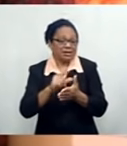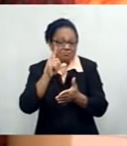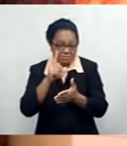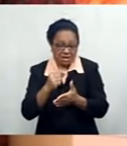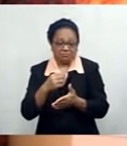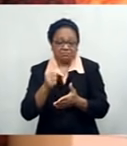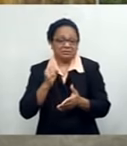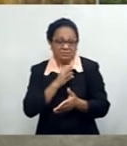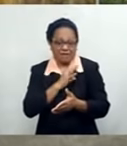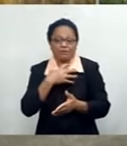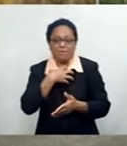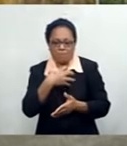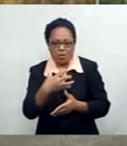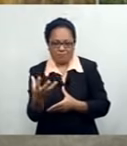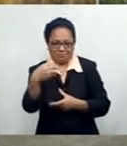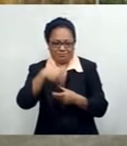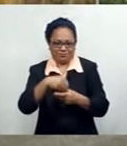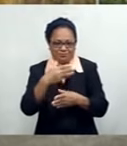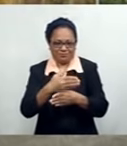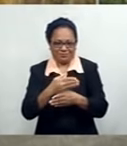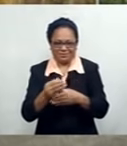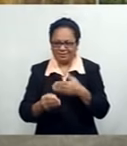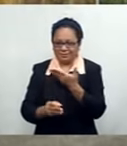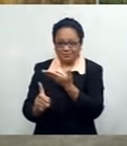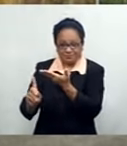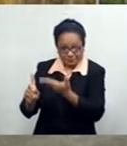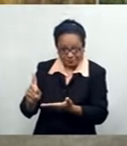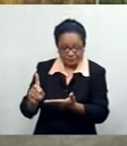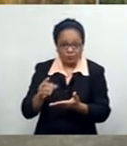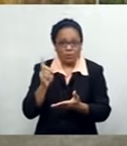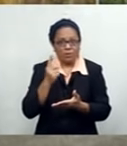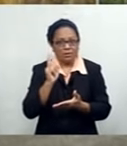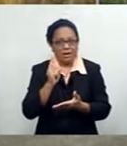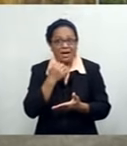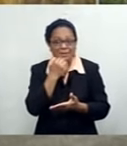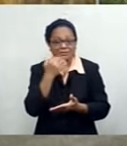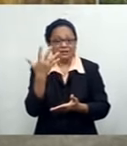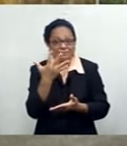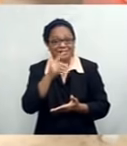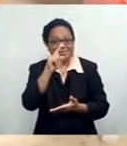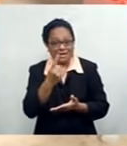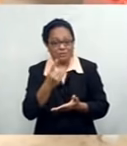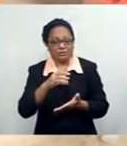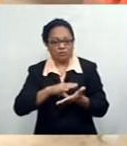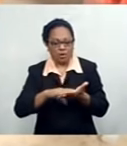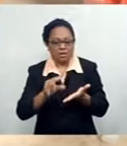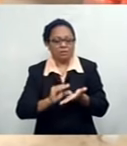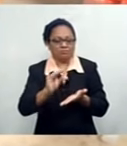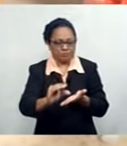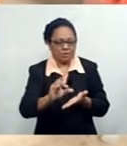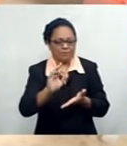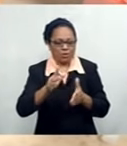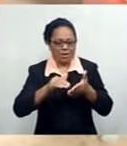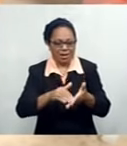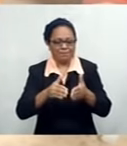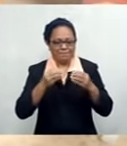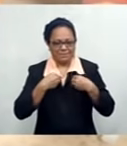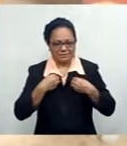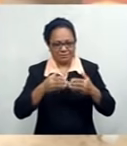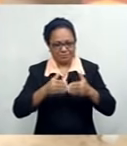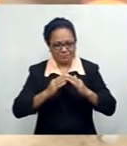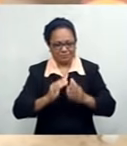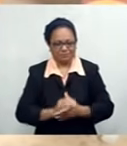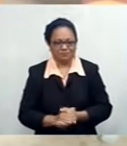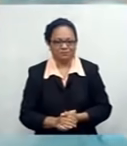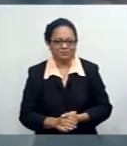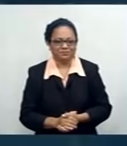more staff. The mother of two invested close to $15,000 in her business. Jeshulal, FBC